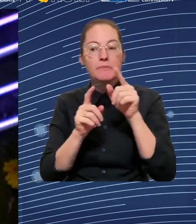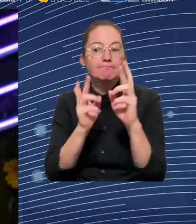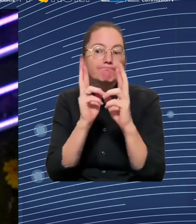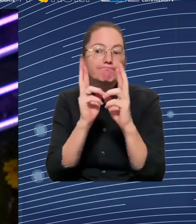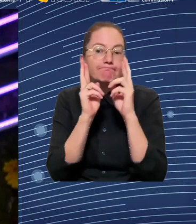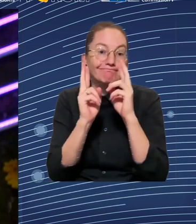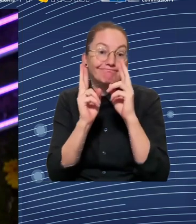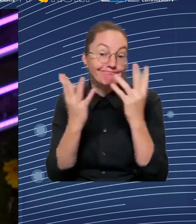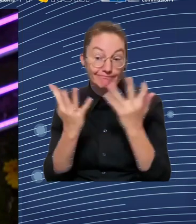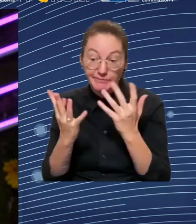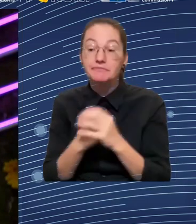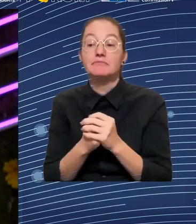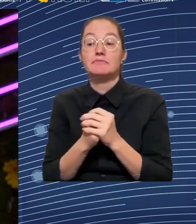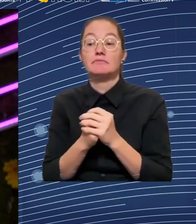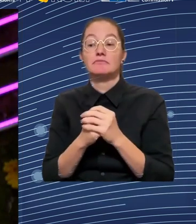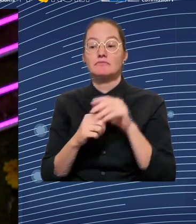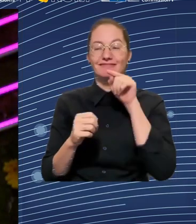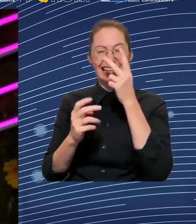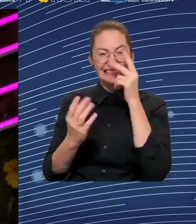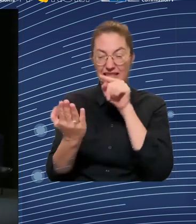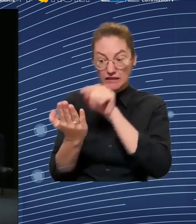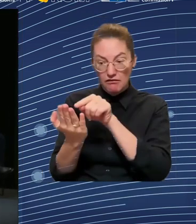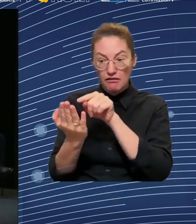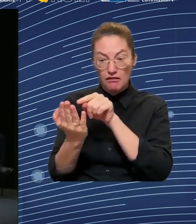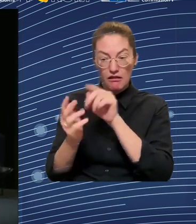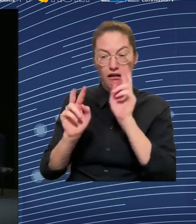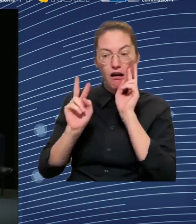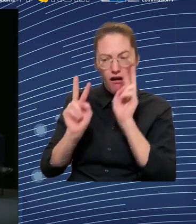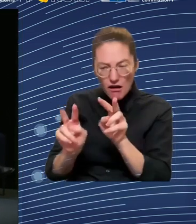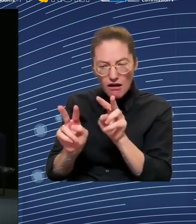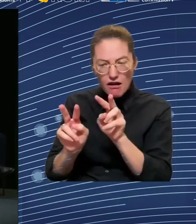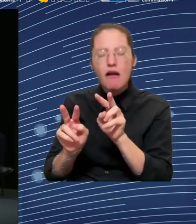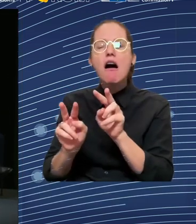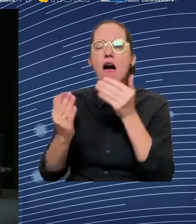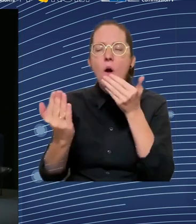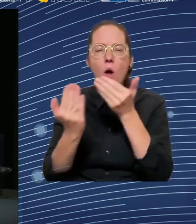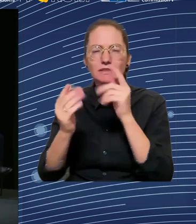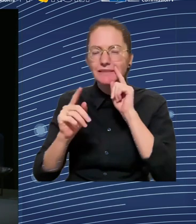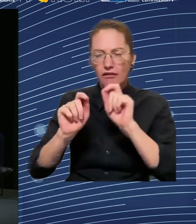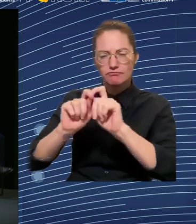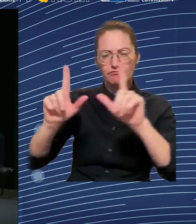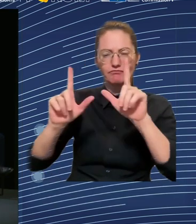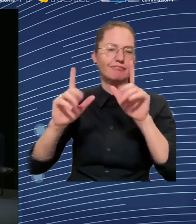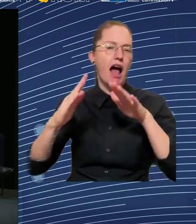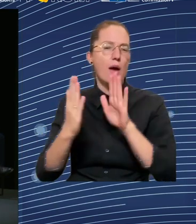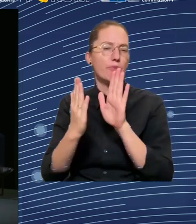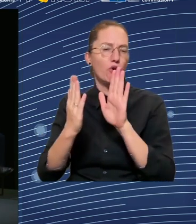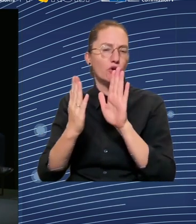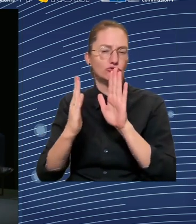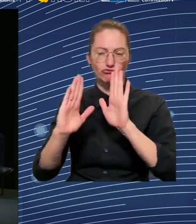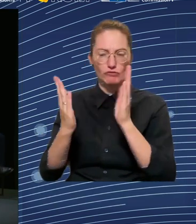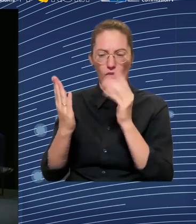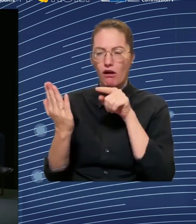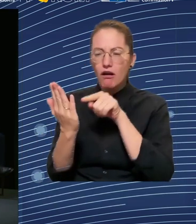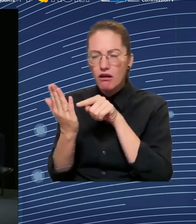actually using skills data to try to find you know, potential candidates for their opening.